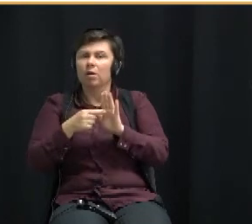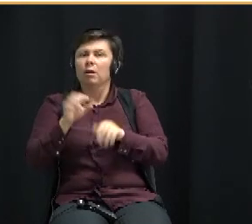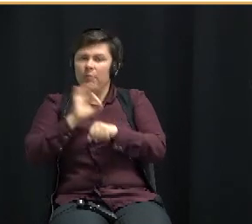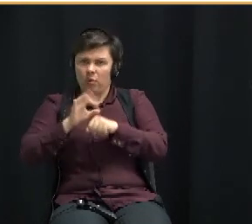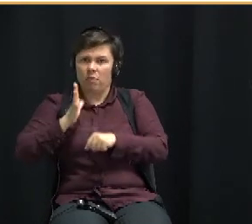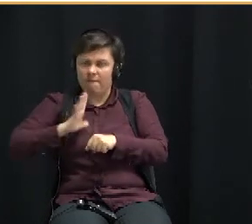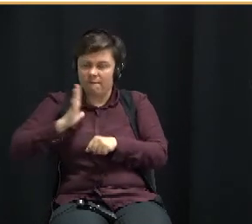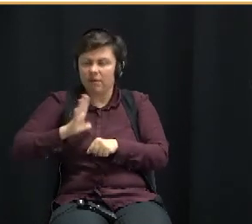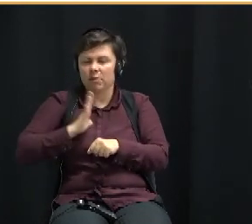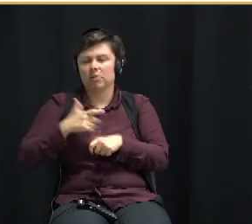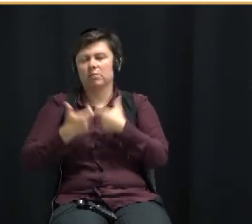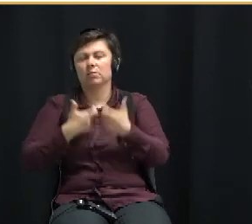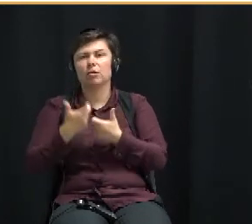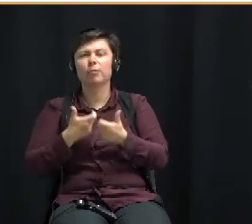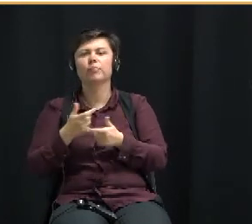leave the